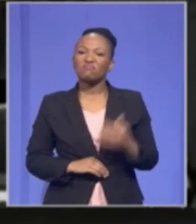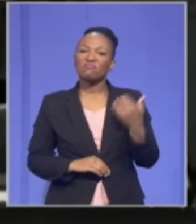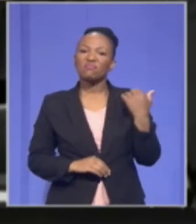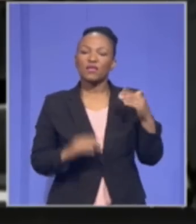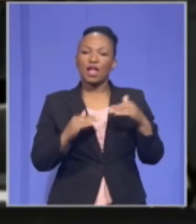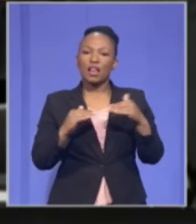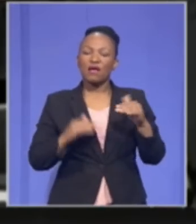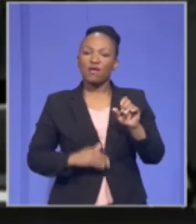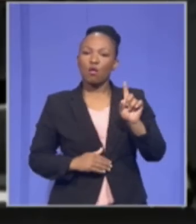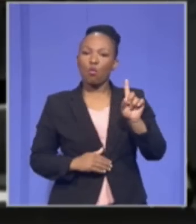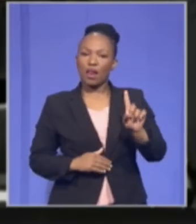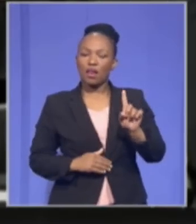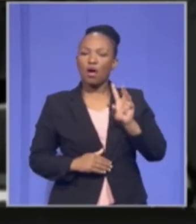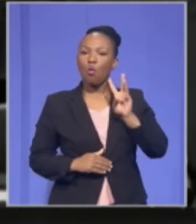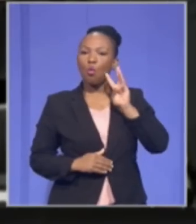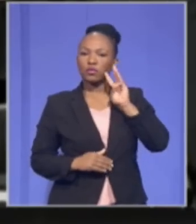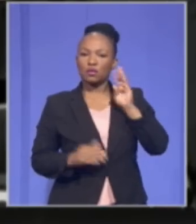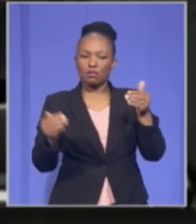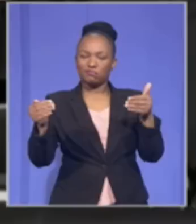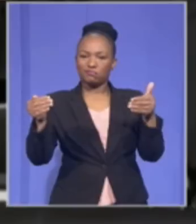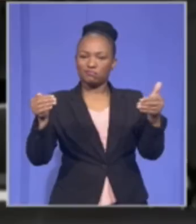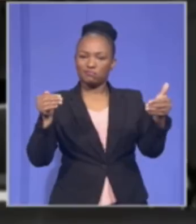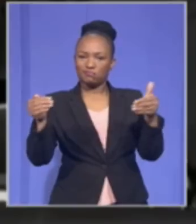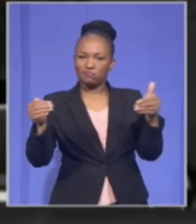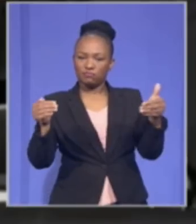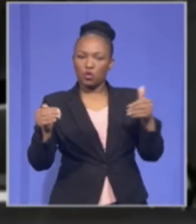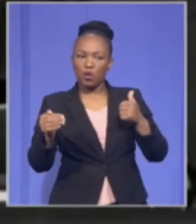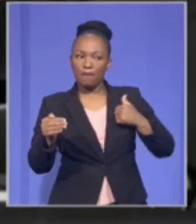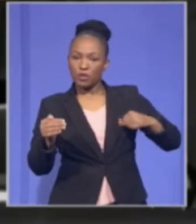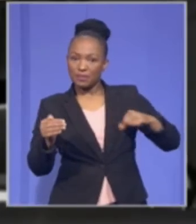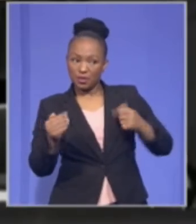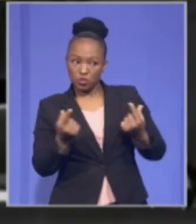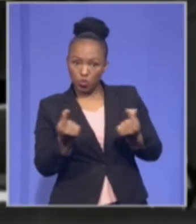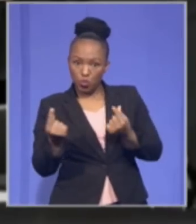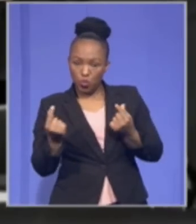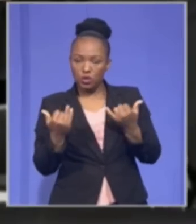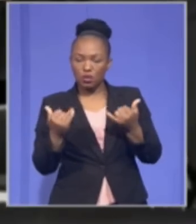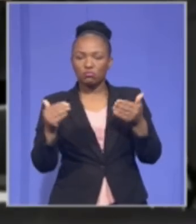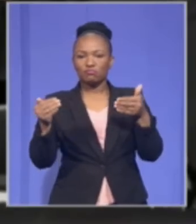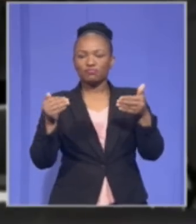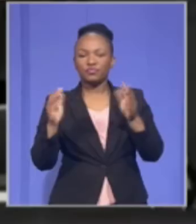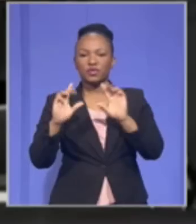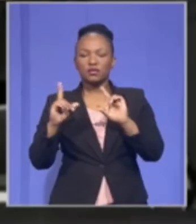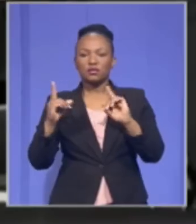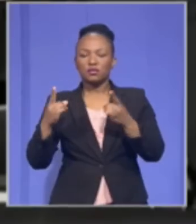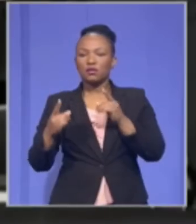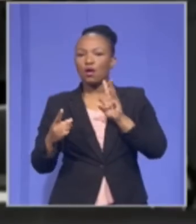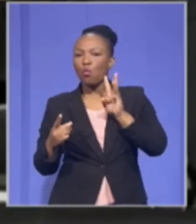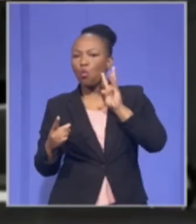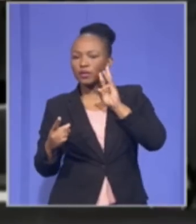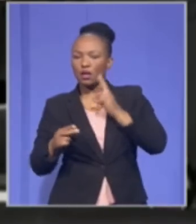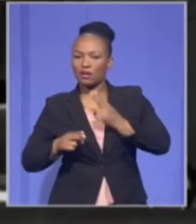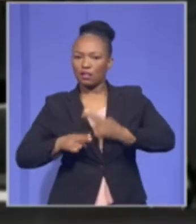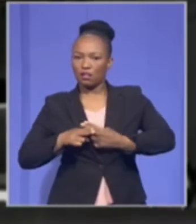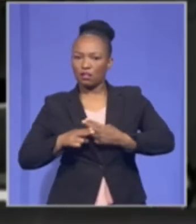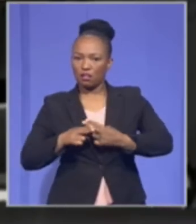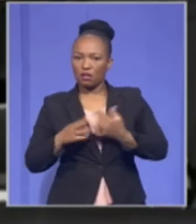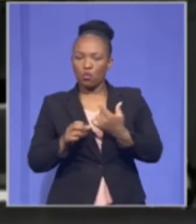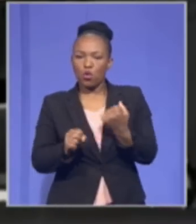water restrictions that are currently being implemented by municipalities, the Department of Water and Sanitation is working